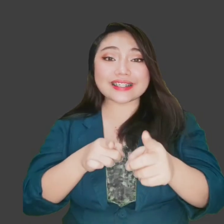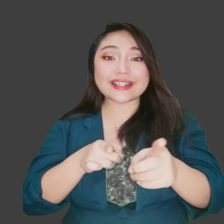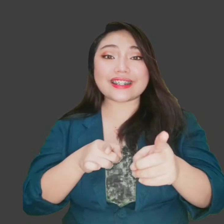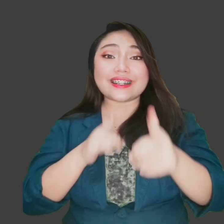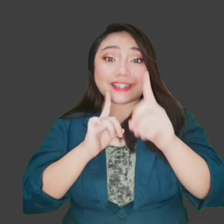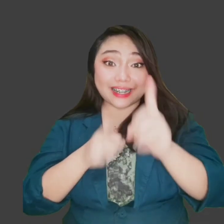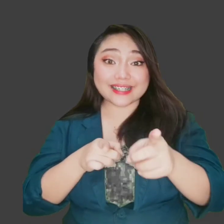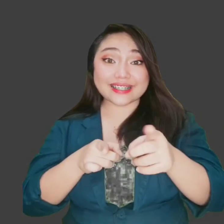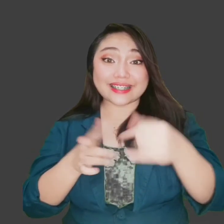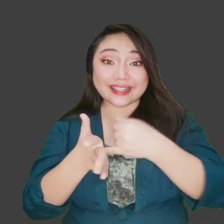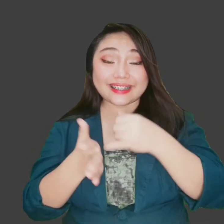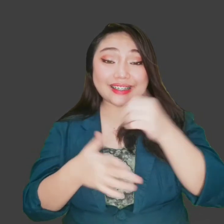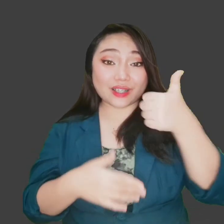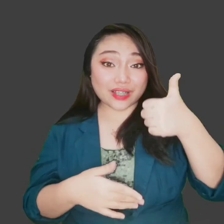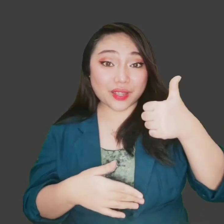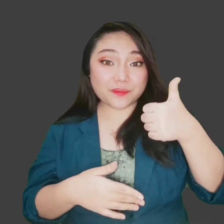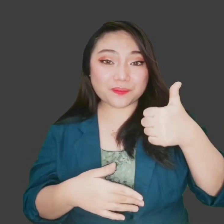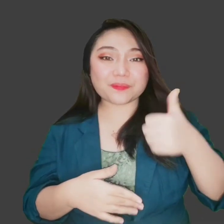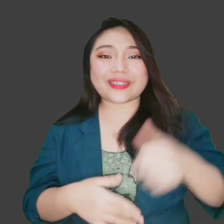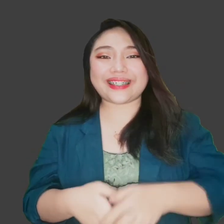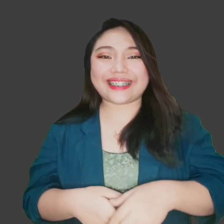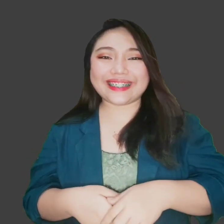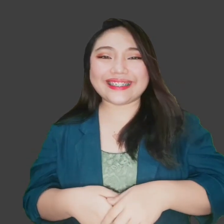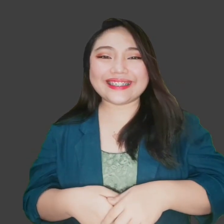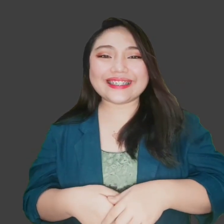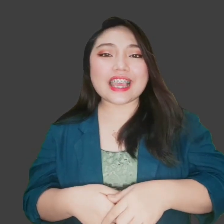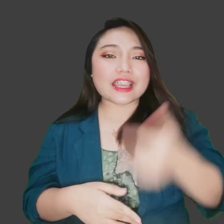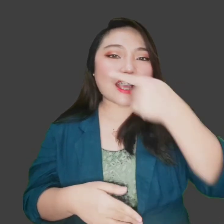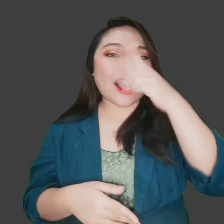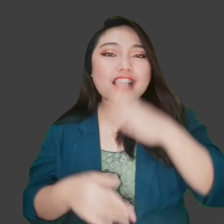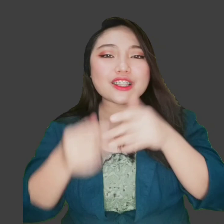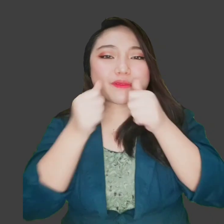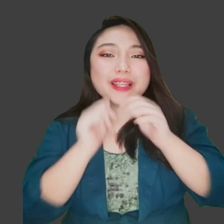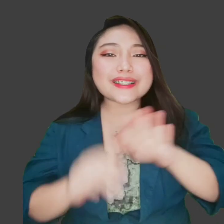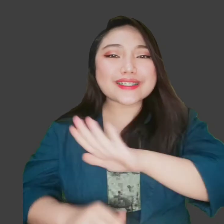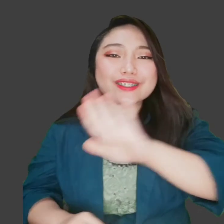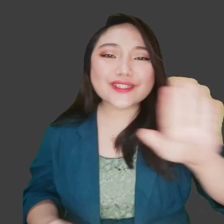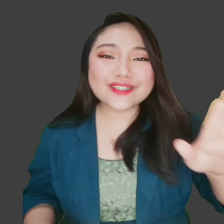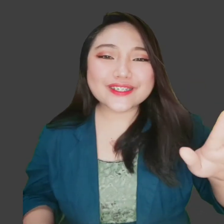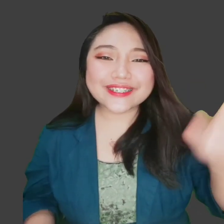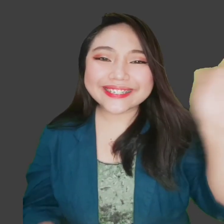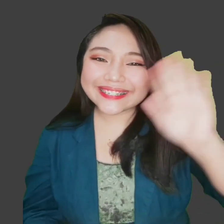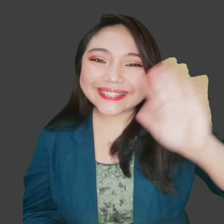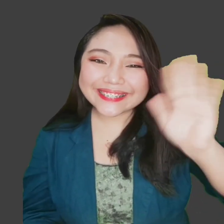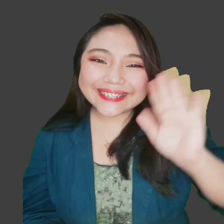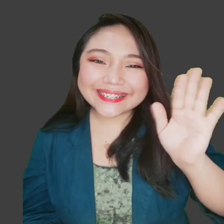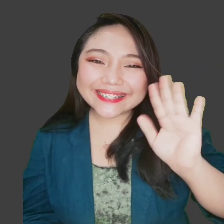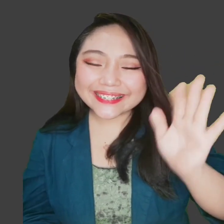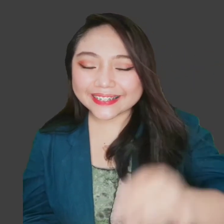Then we will be answering it. Okay? God bless you. Bye.